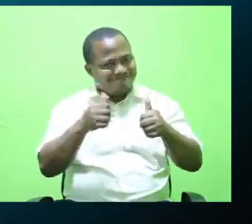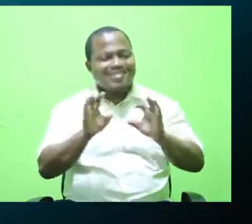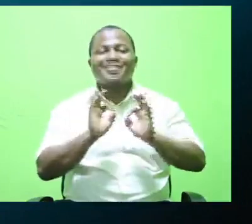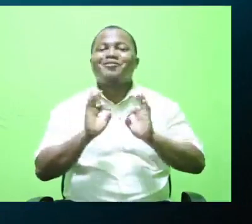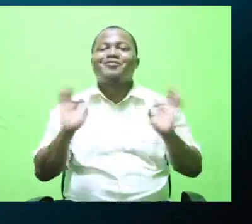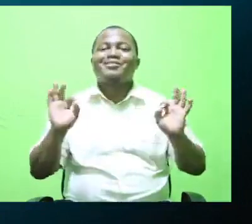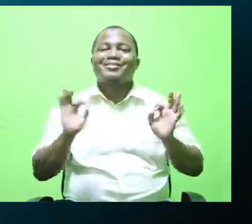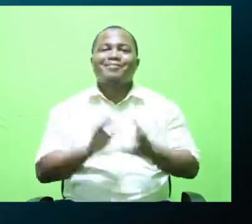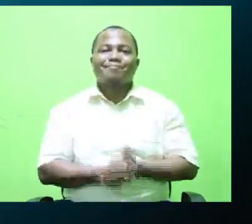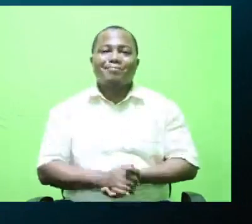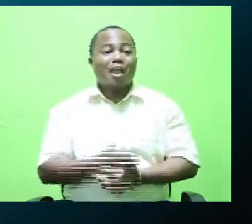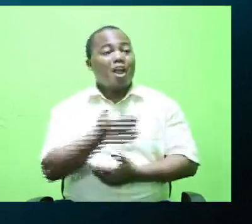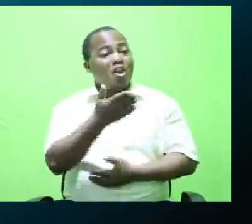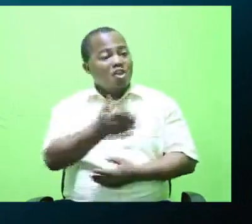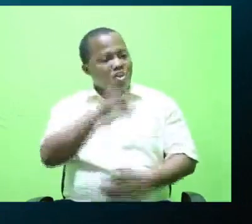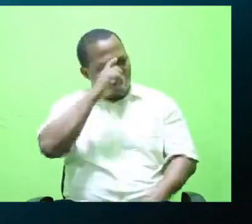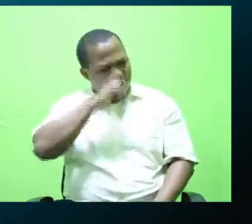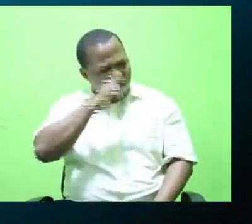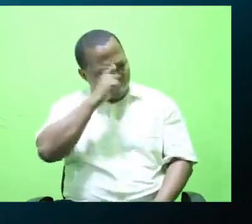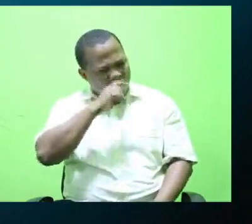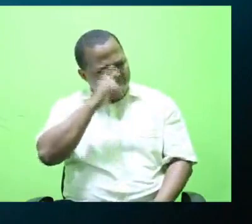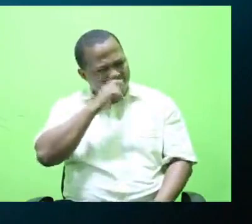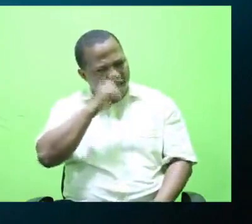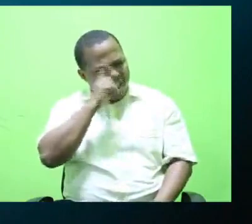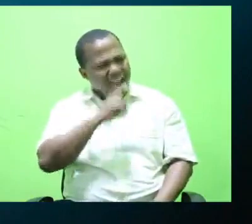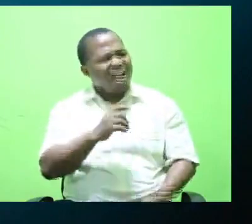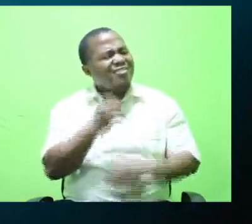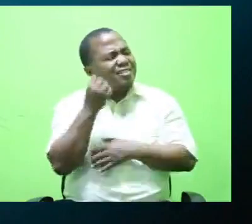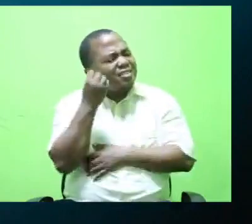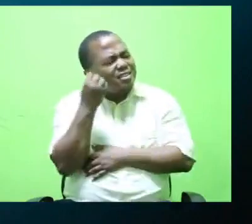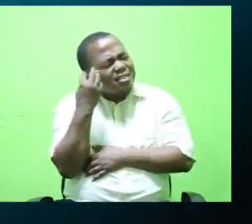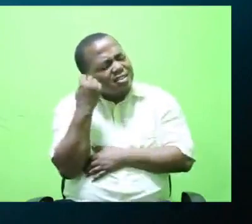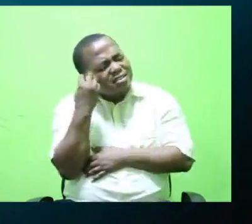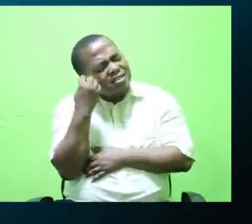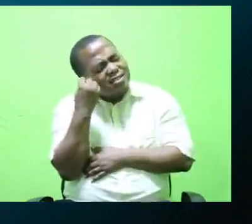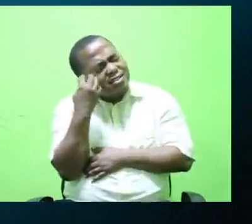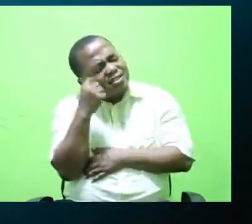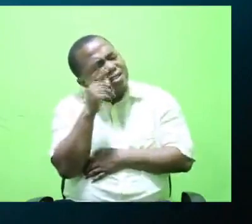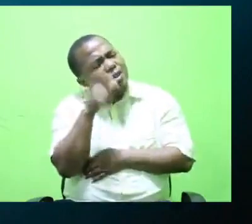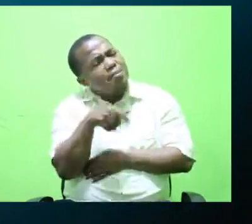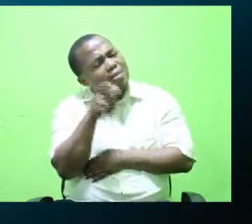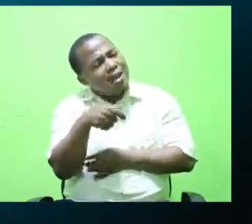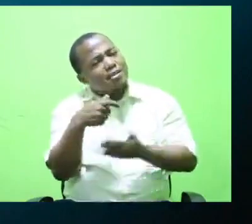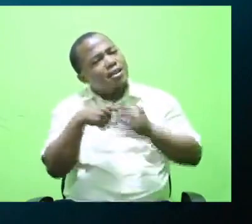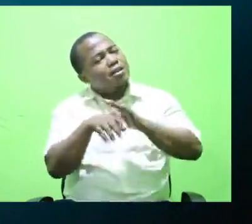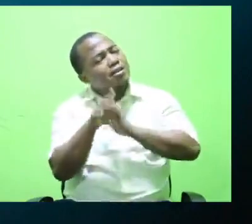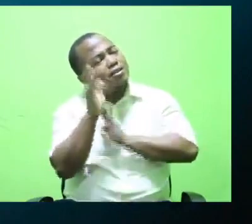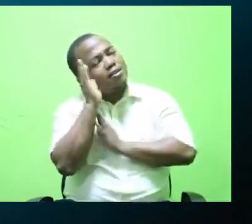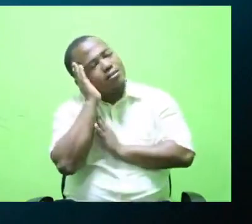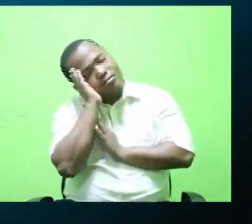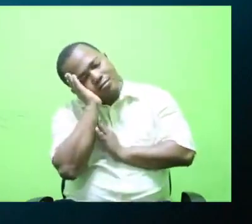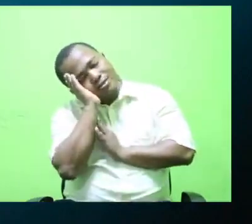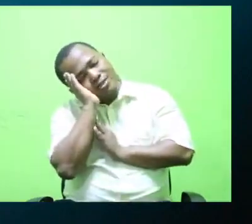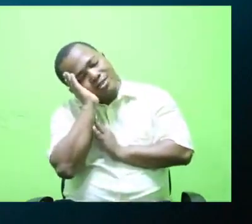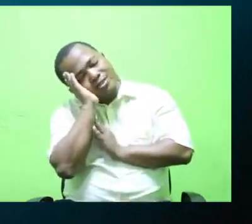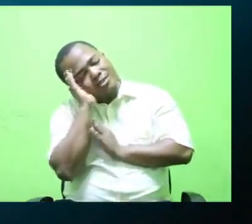Good. You observed a sick person in the bed.